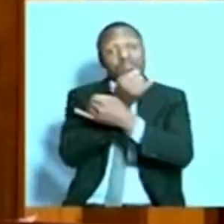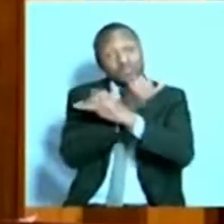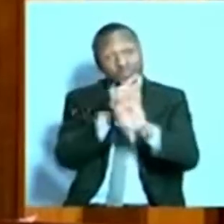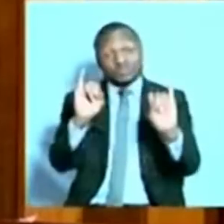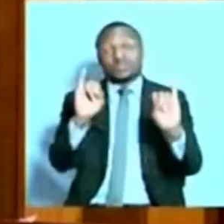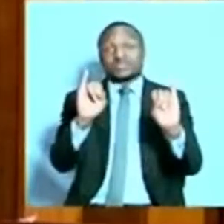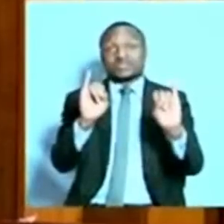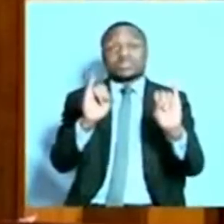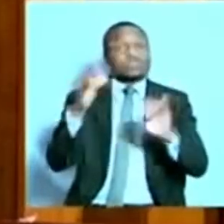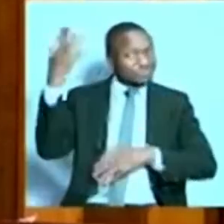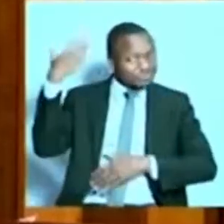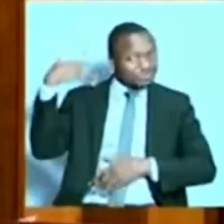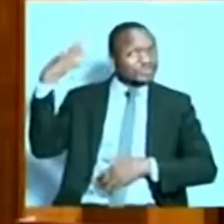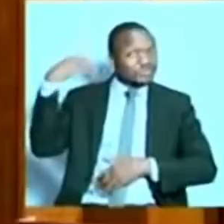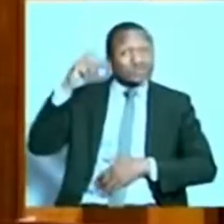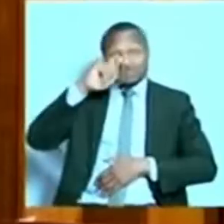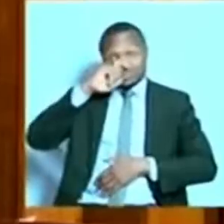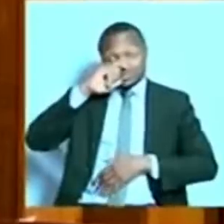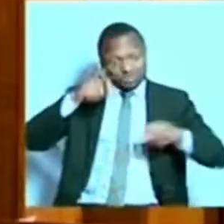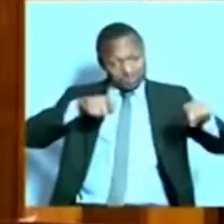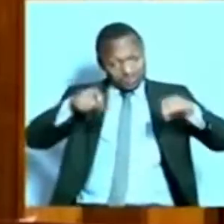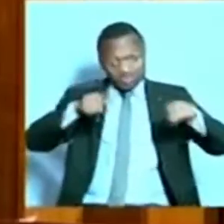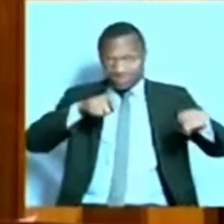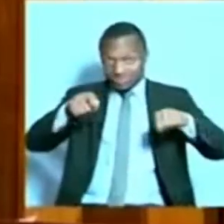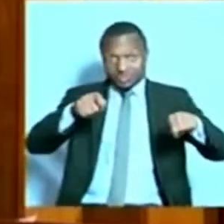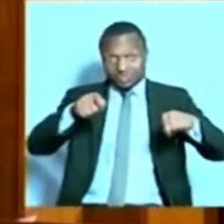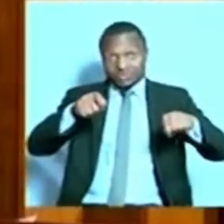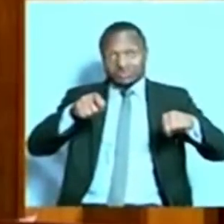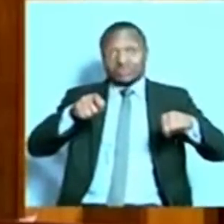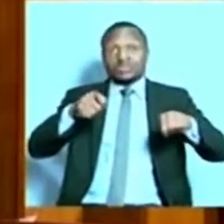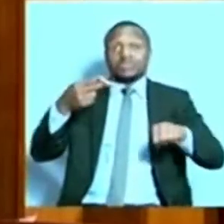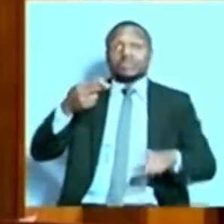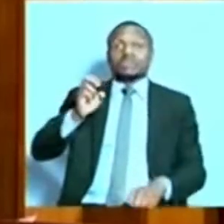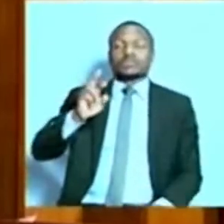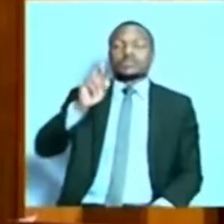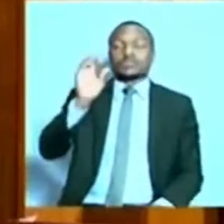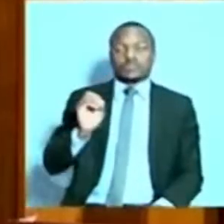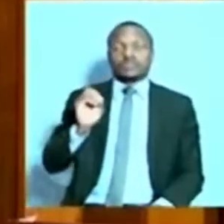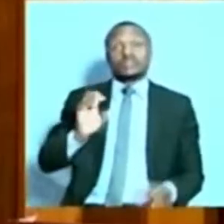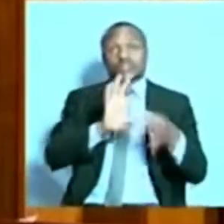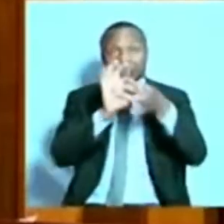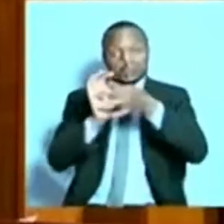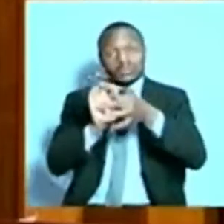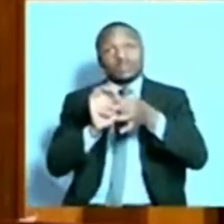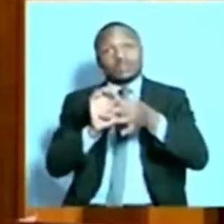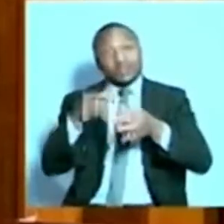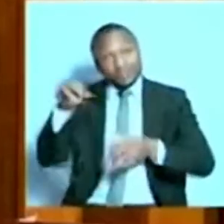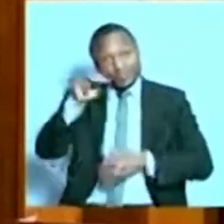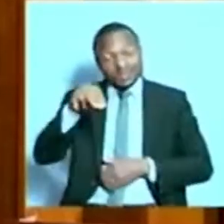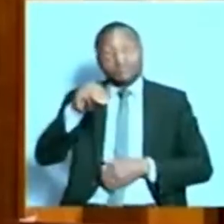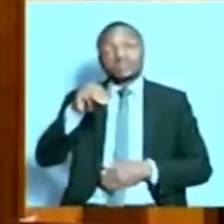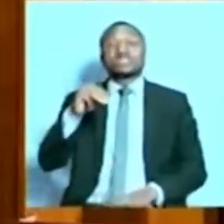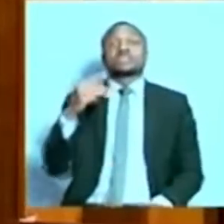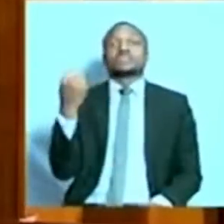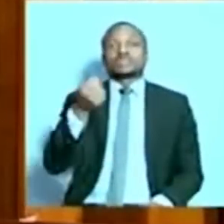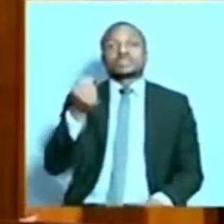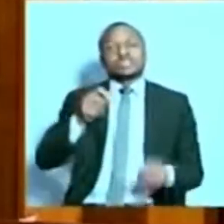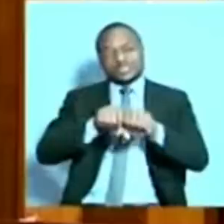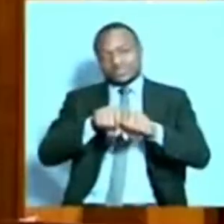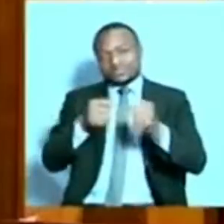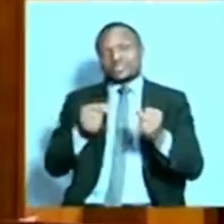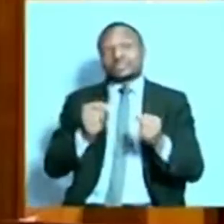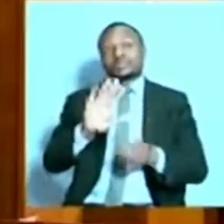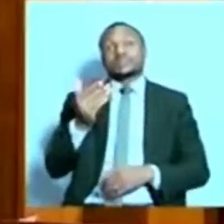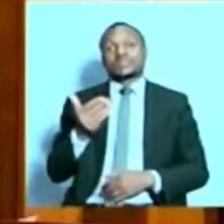the colonial rule, and that was Heroes and Unity Day that fell on Monday and Tuesday. And so we'll take a short break, and we'll be right back.